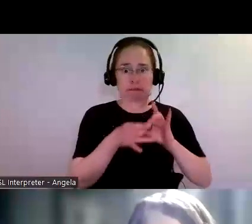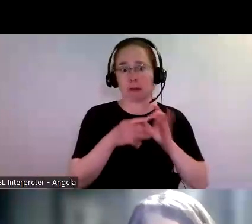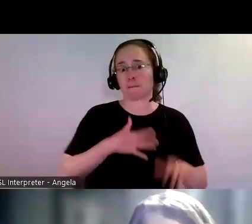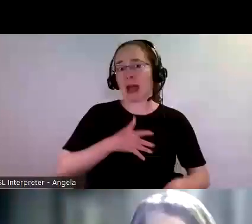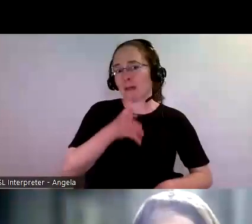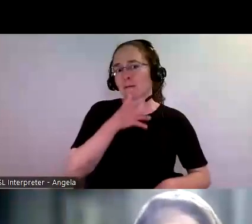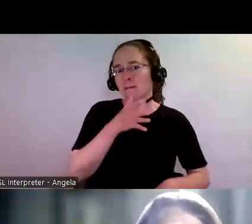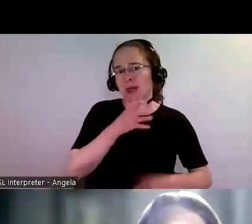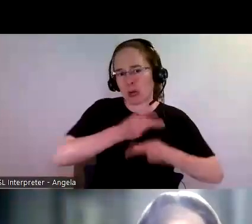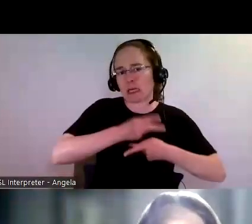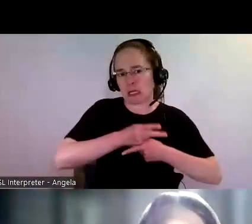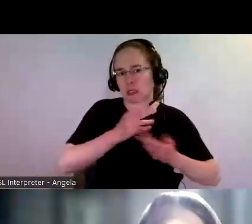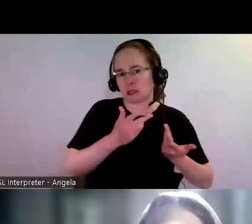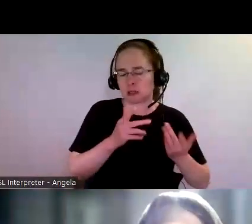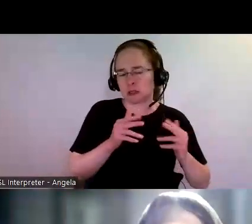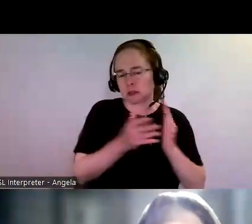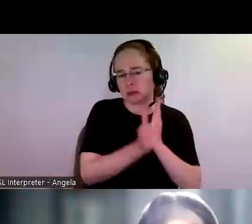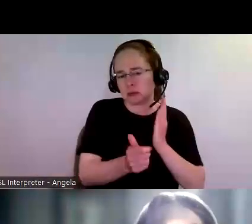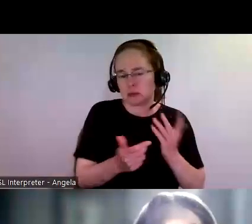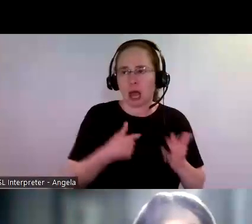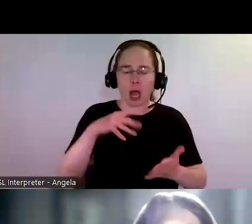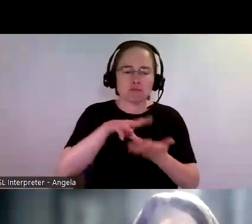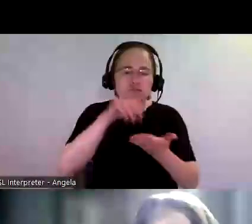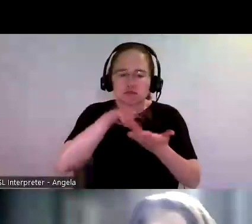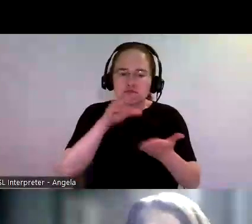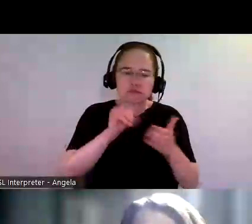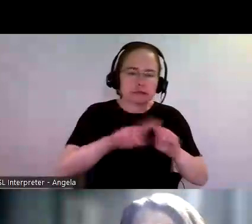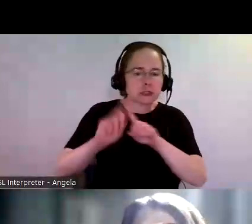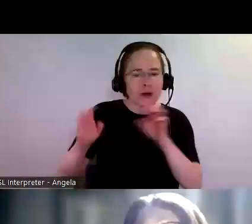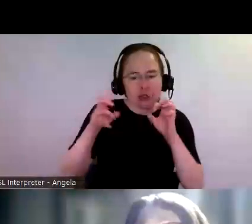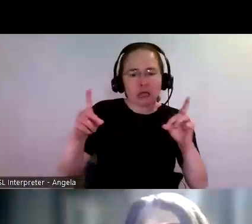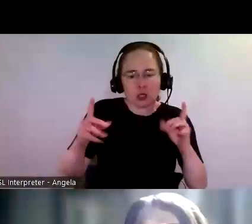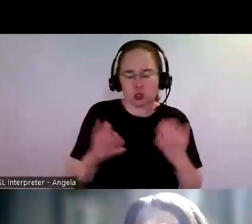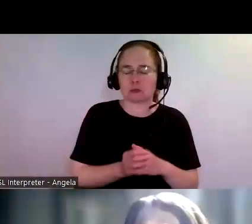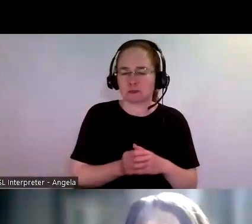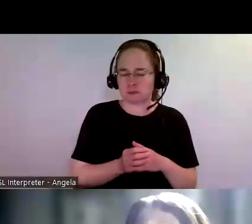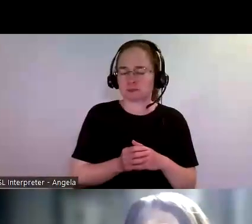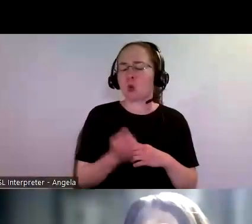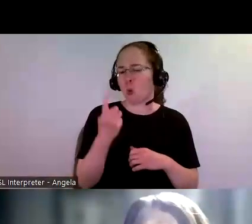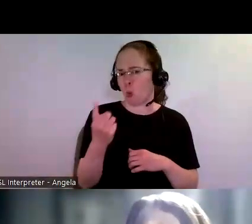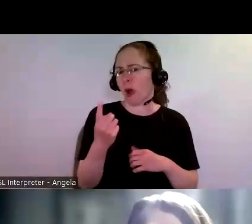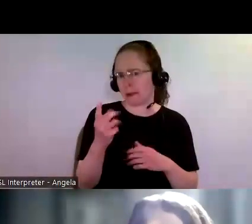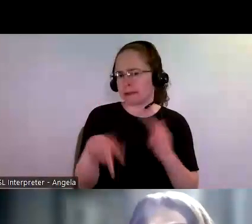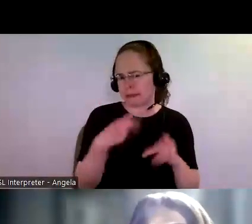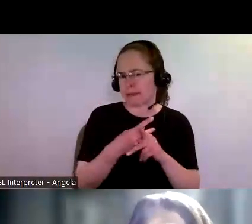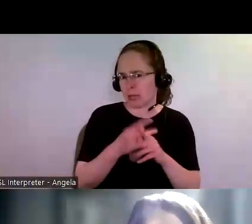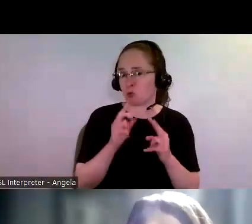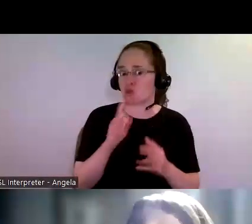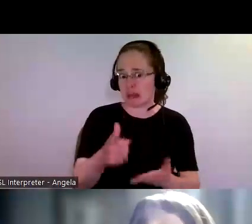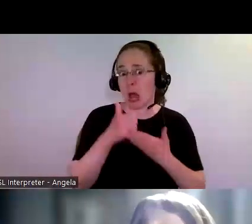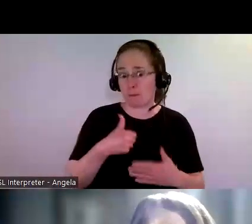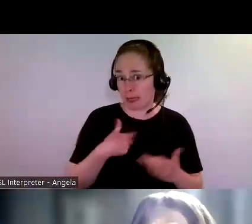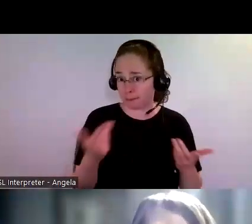parenting. I went through all kinds of education, and one of the ones that I will share with you that was very helpful to